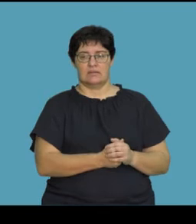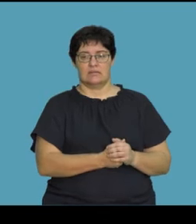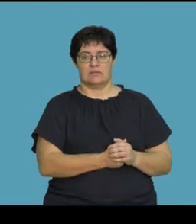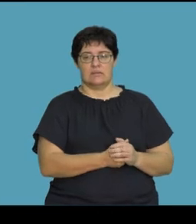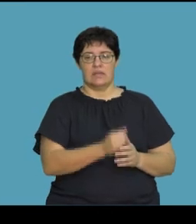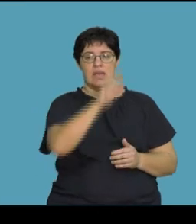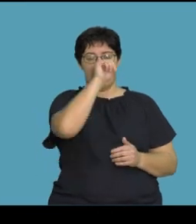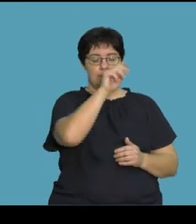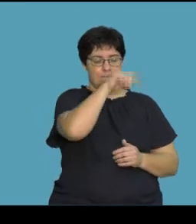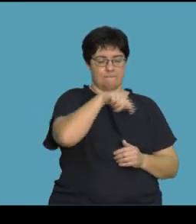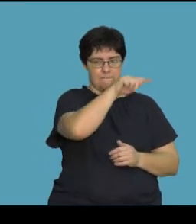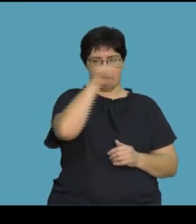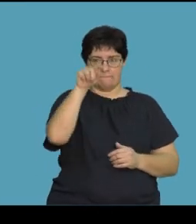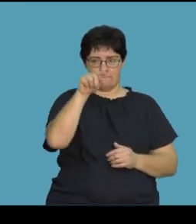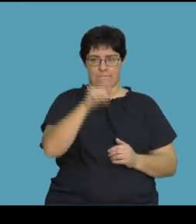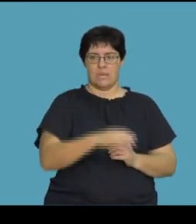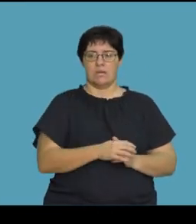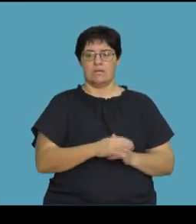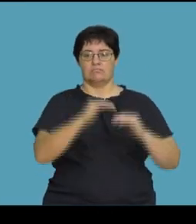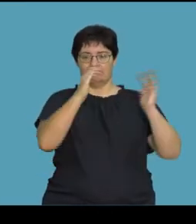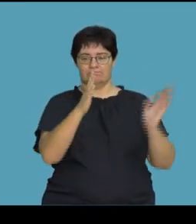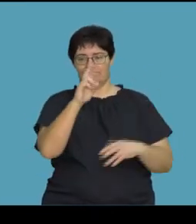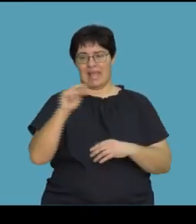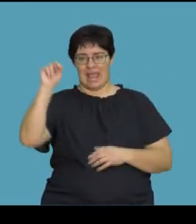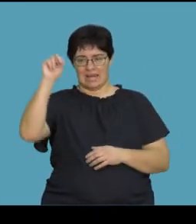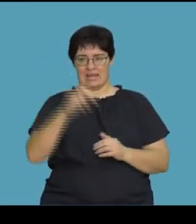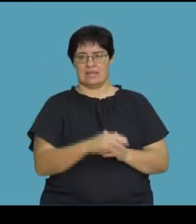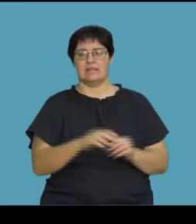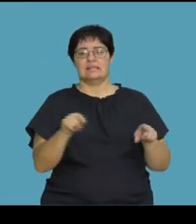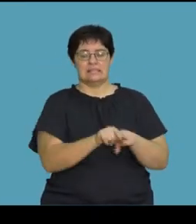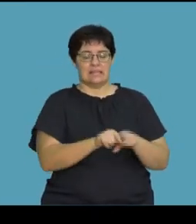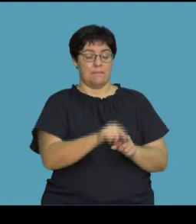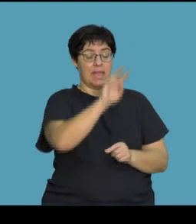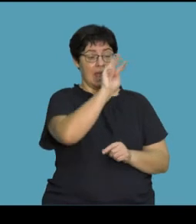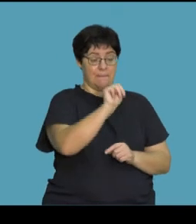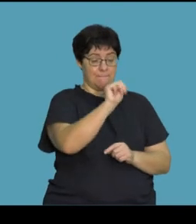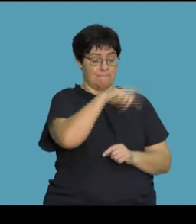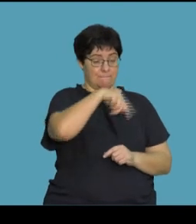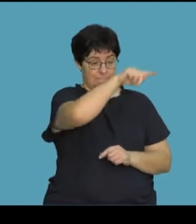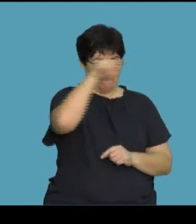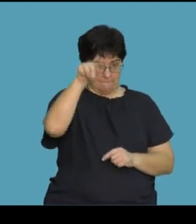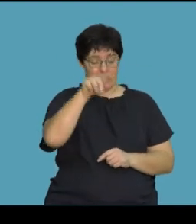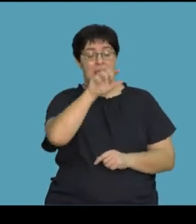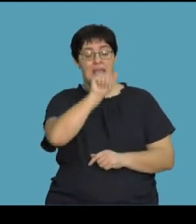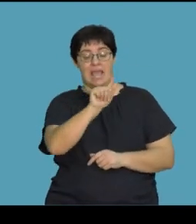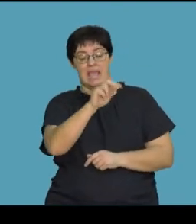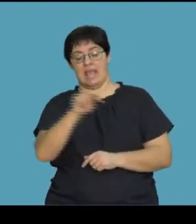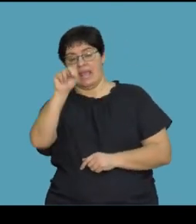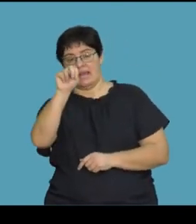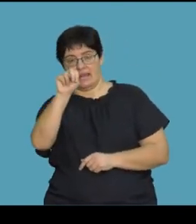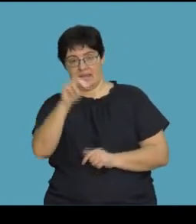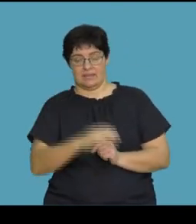the mth root of a, all of it raised to n, it will be the same as the mth root of a to the exponent